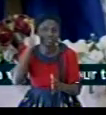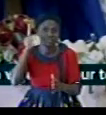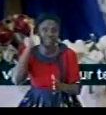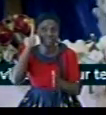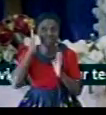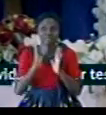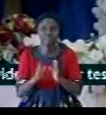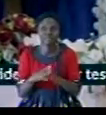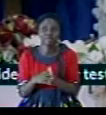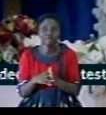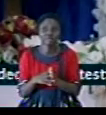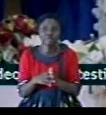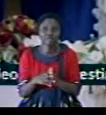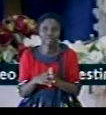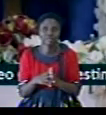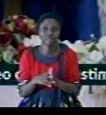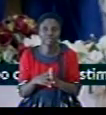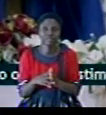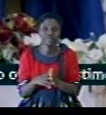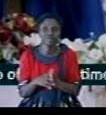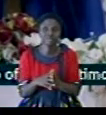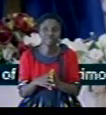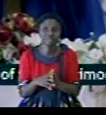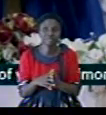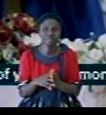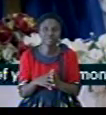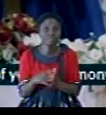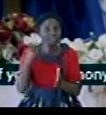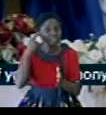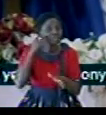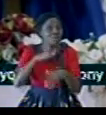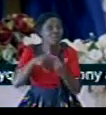Because all my life you have been so